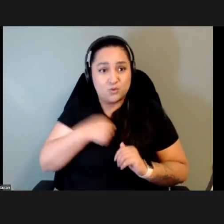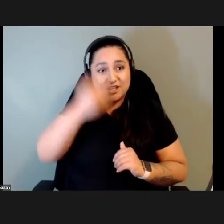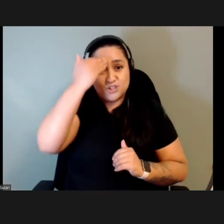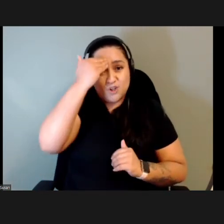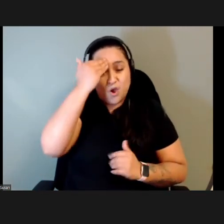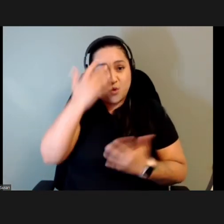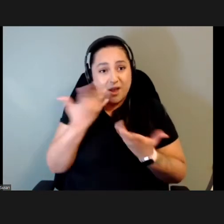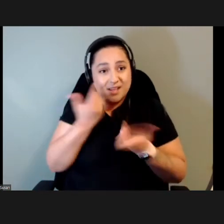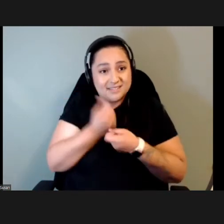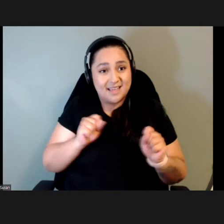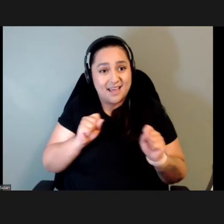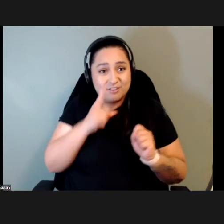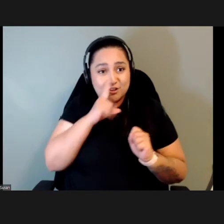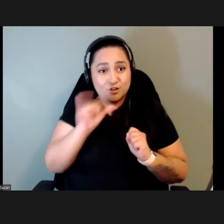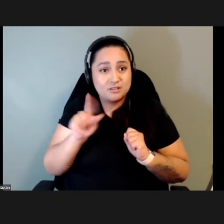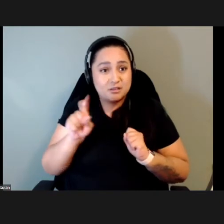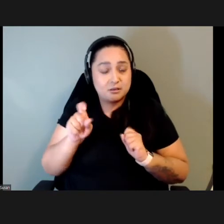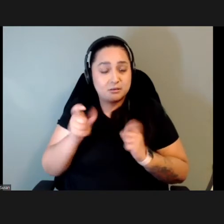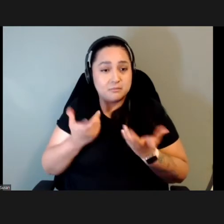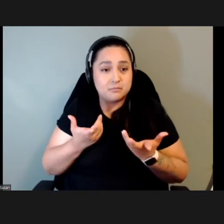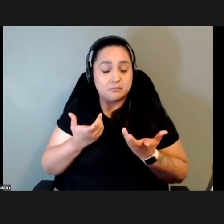How do we know when we are safe?